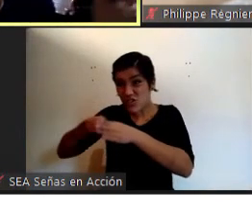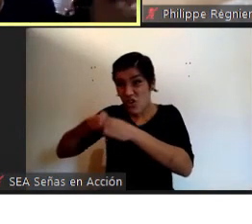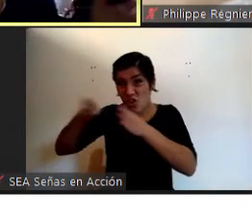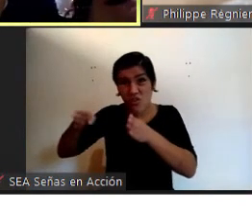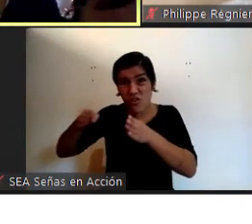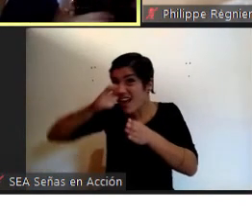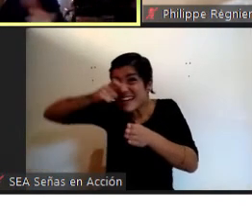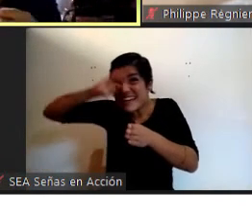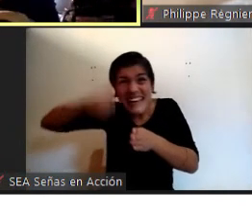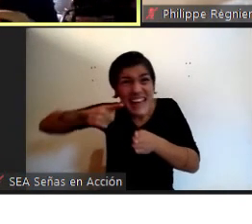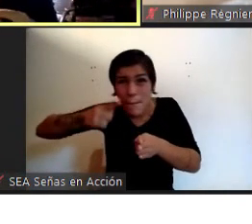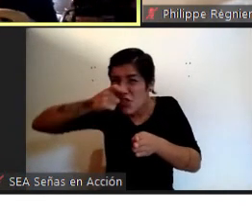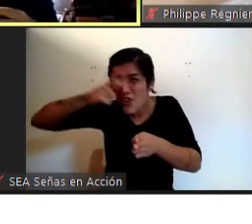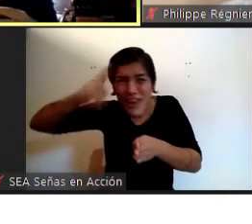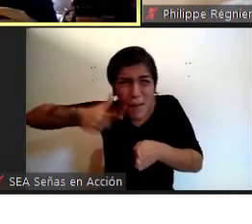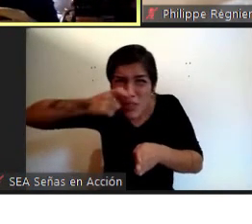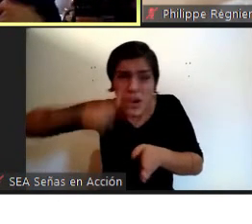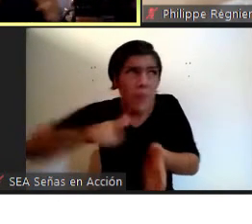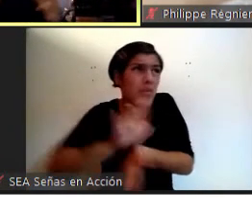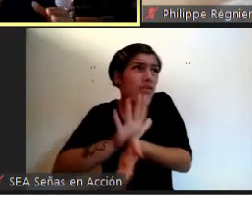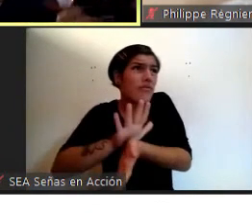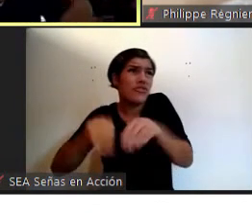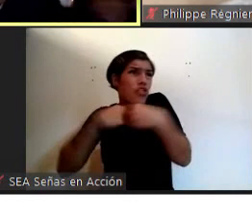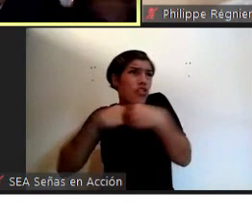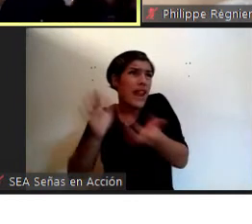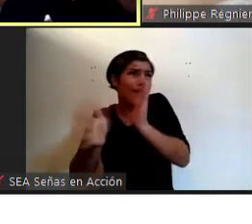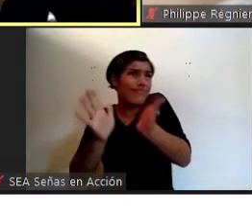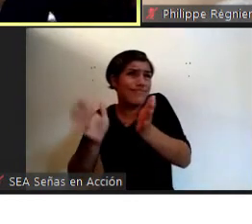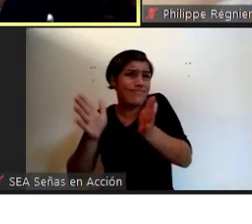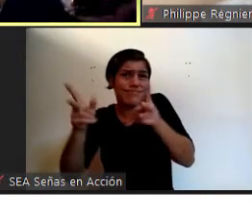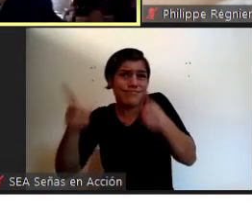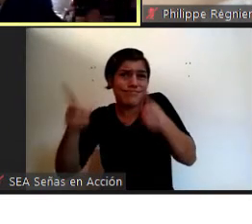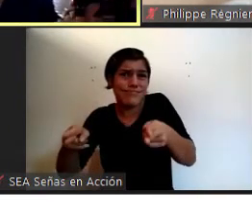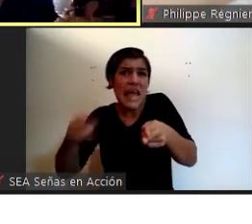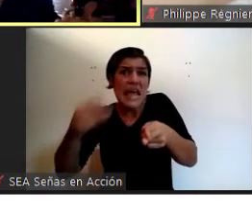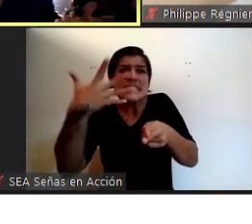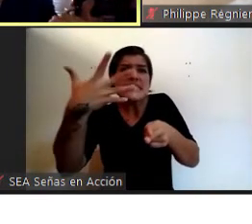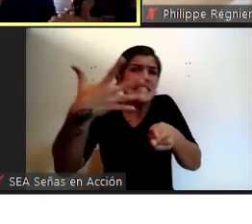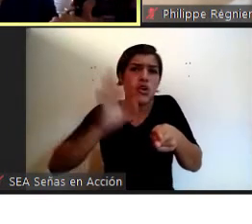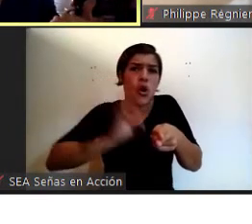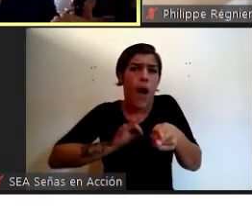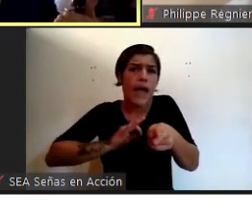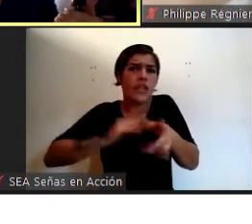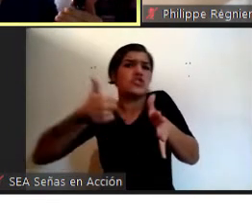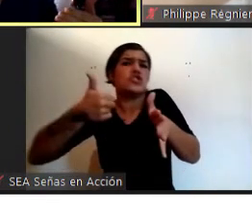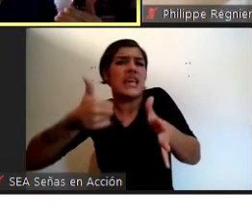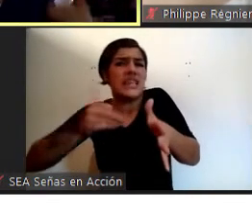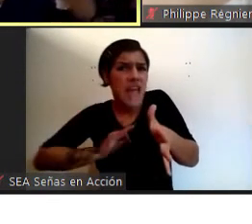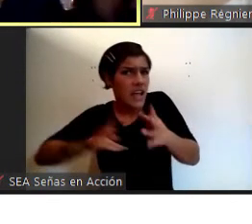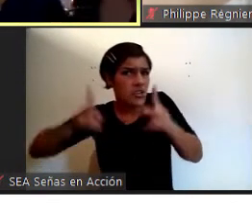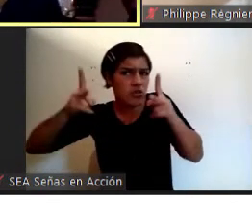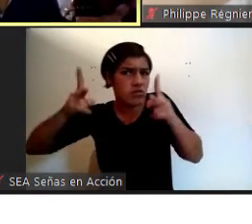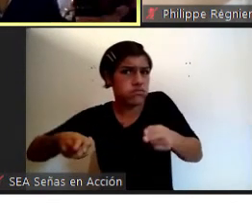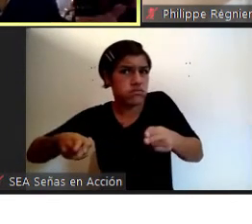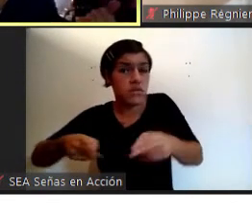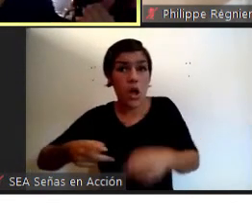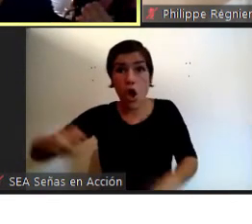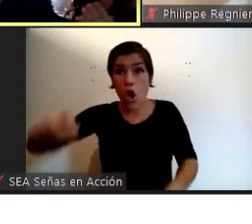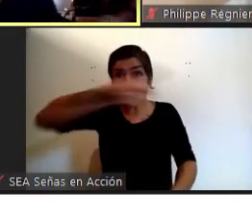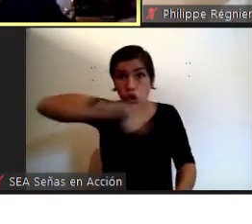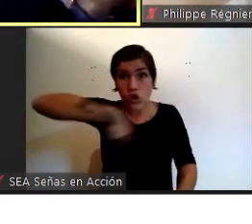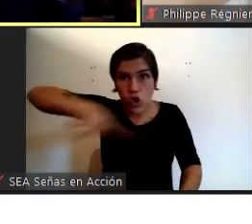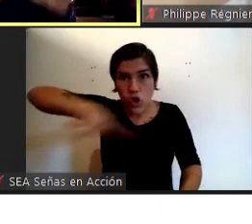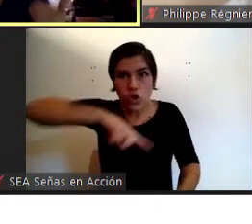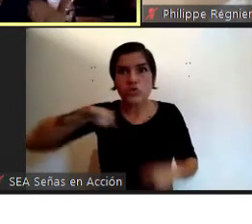actually happened in 5 or 6 years. I mean, not only did we all get literate on the